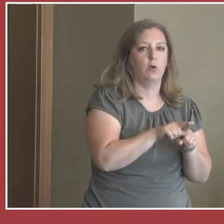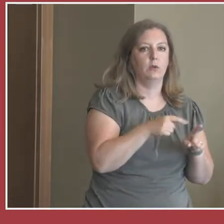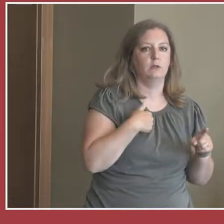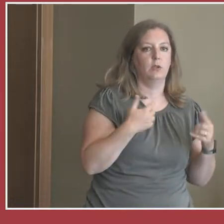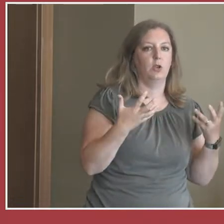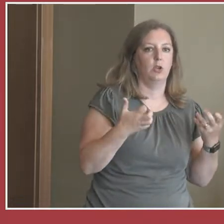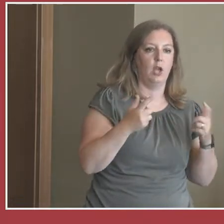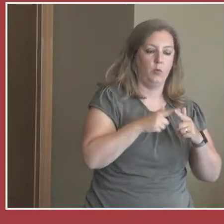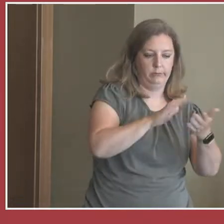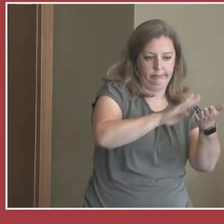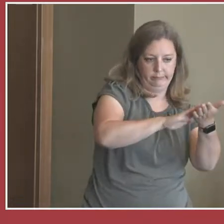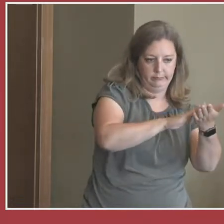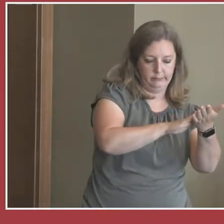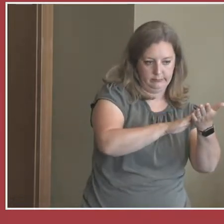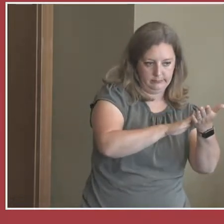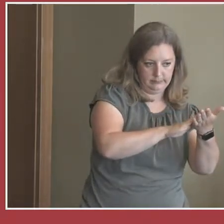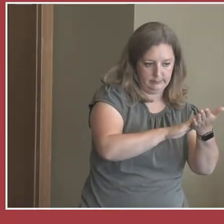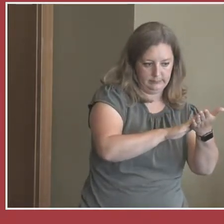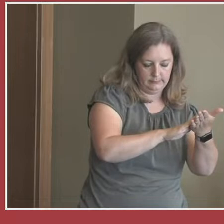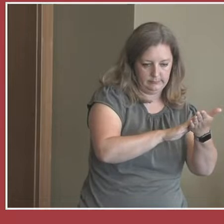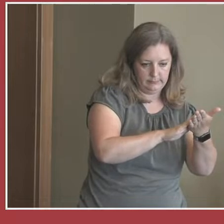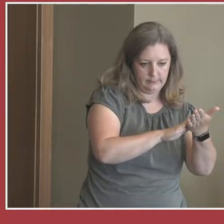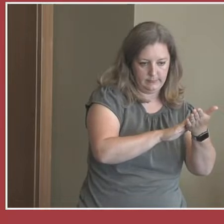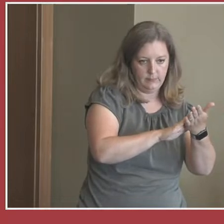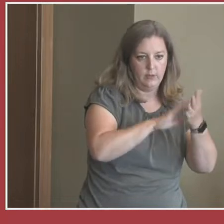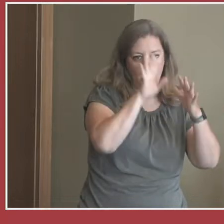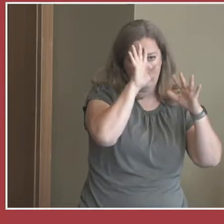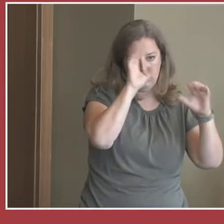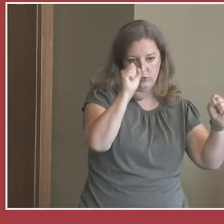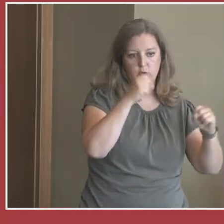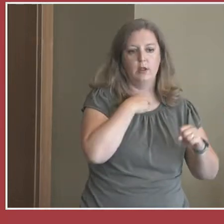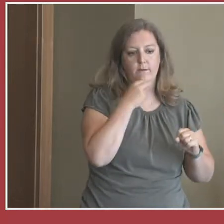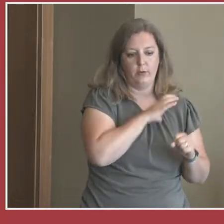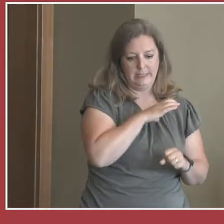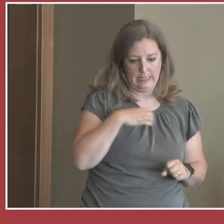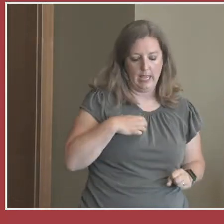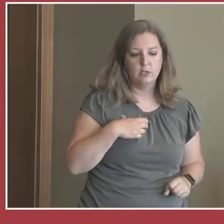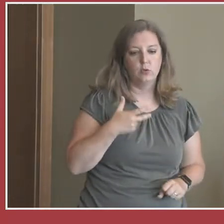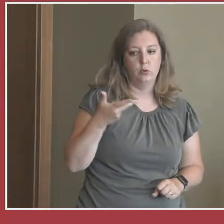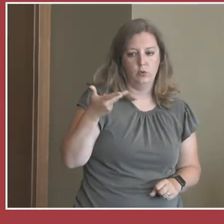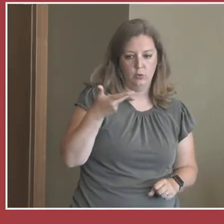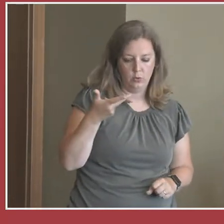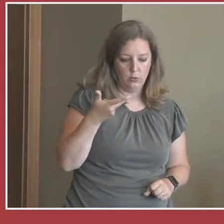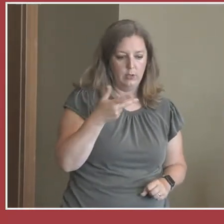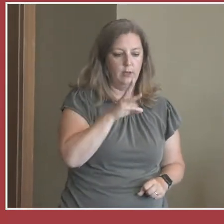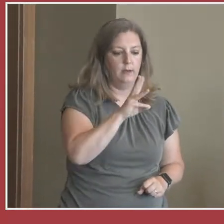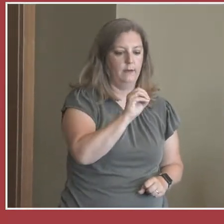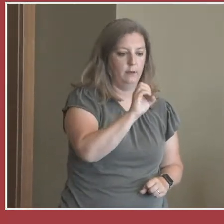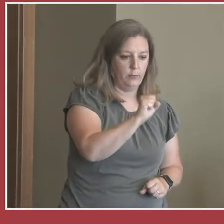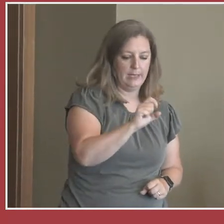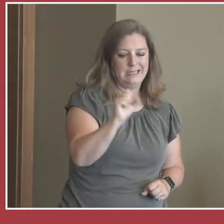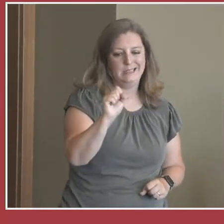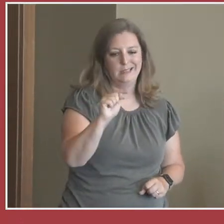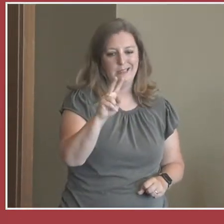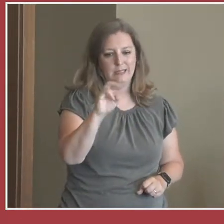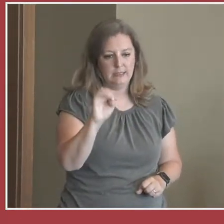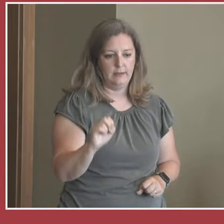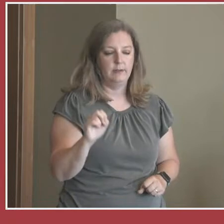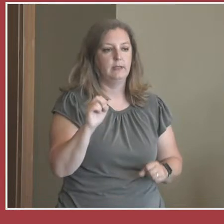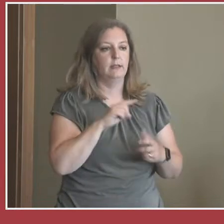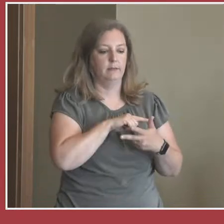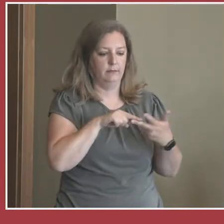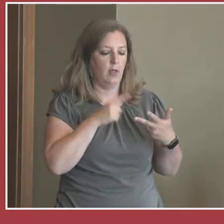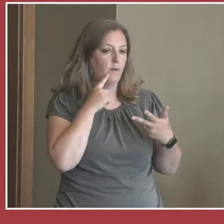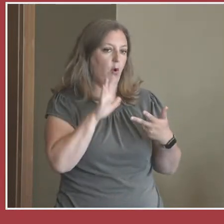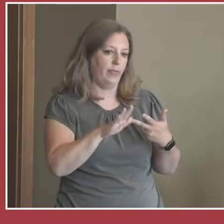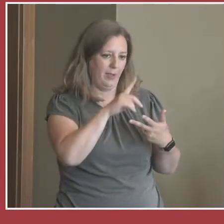to commend the Student Voice Council, particularly the three, Wes, Stevie, and Essie, who showed up today on